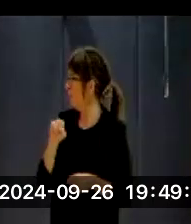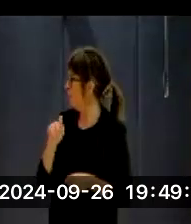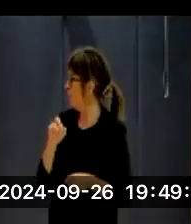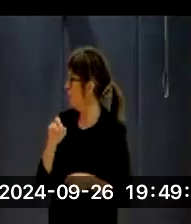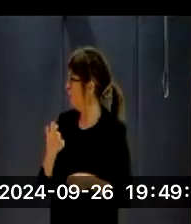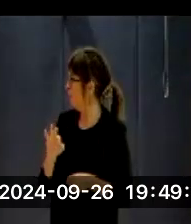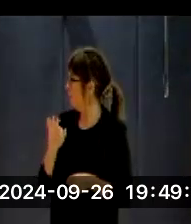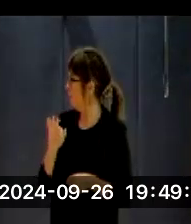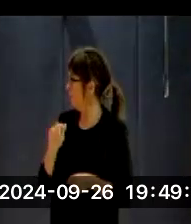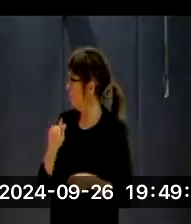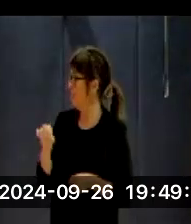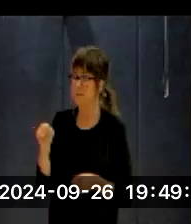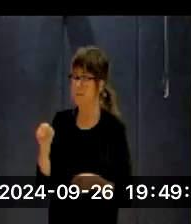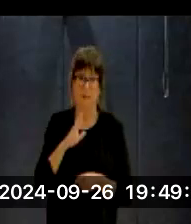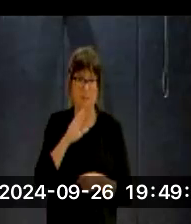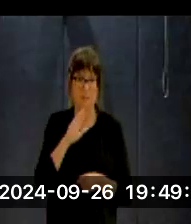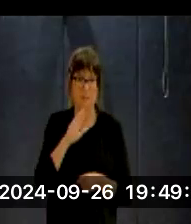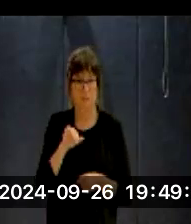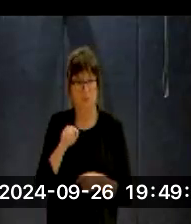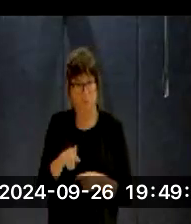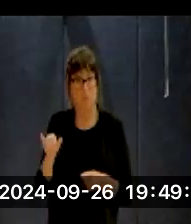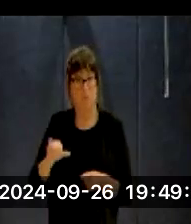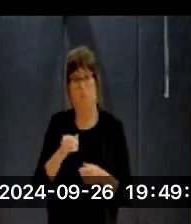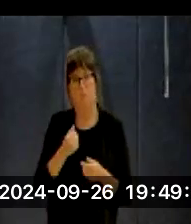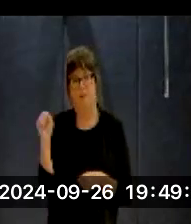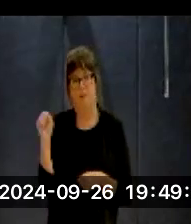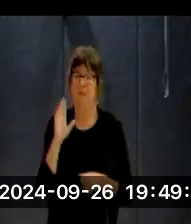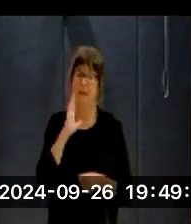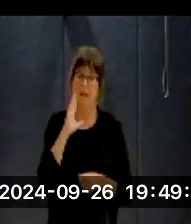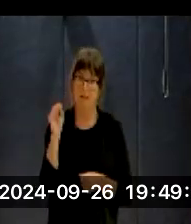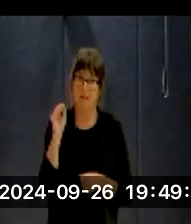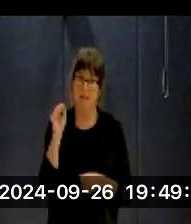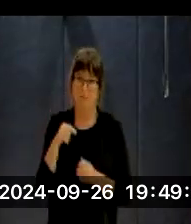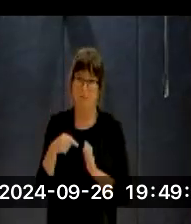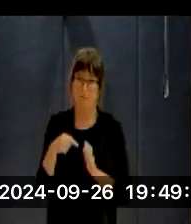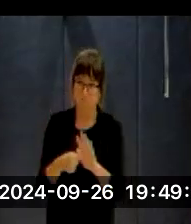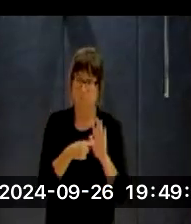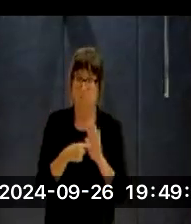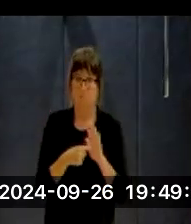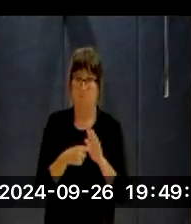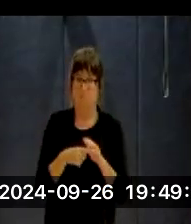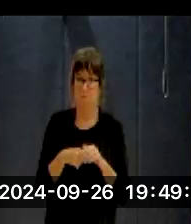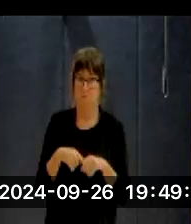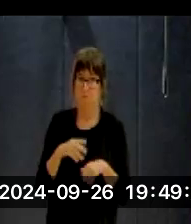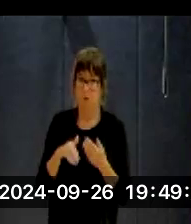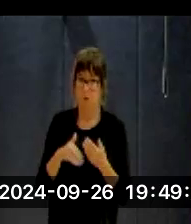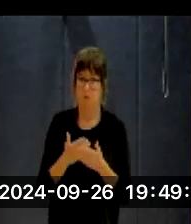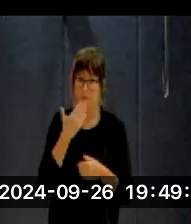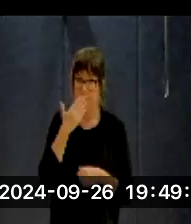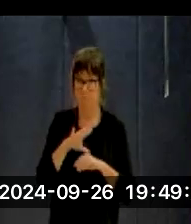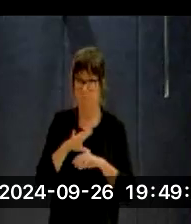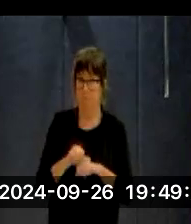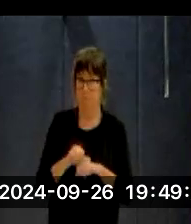gonna continue exposing all these wasteful practices to litigate against our poor,